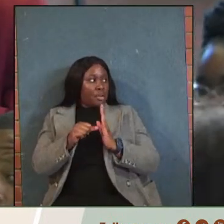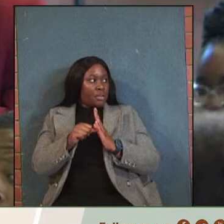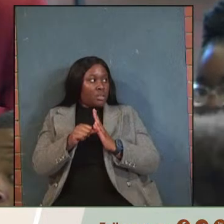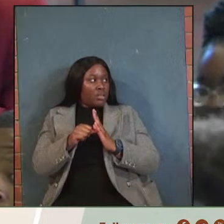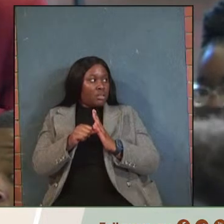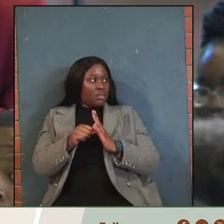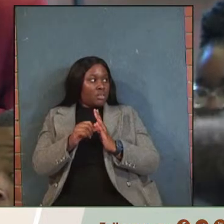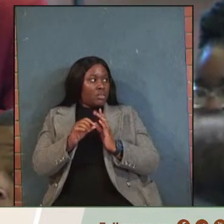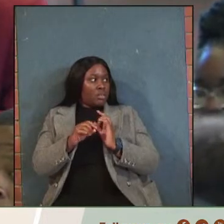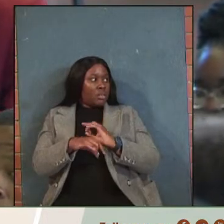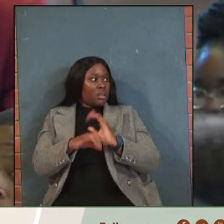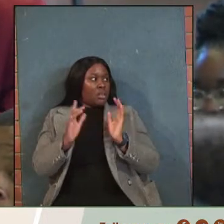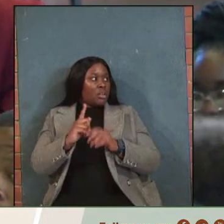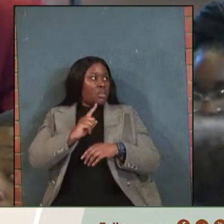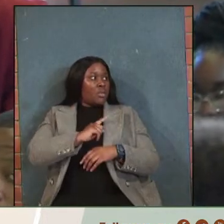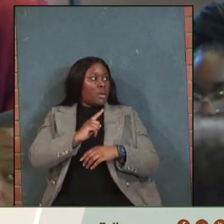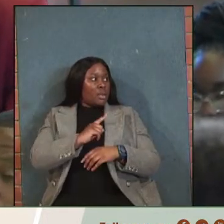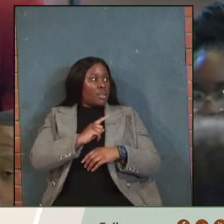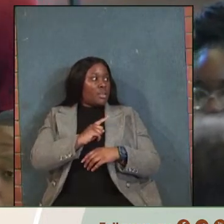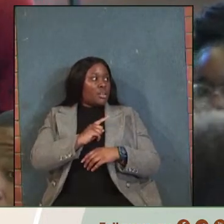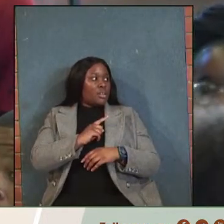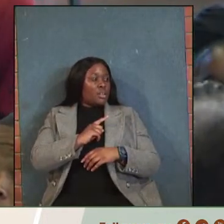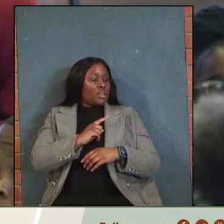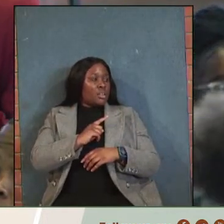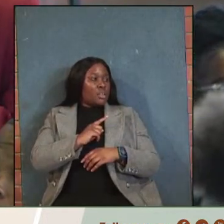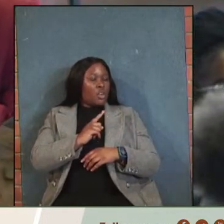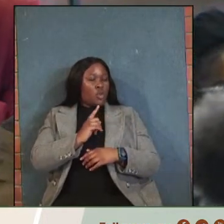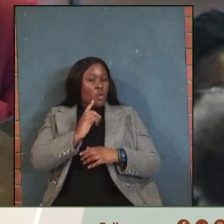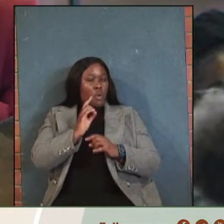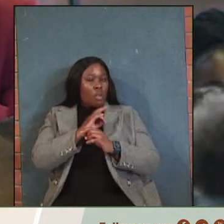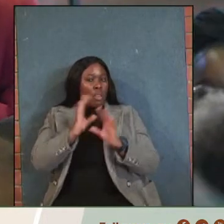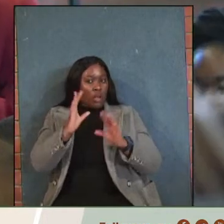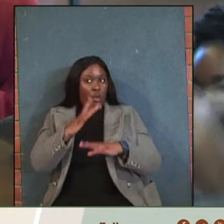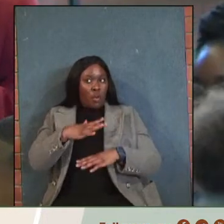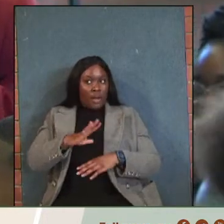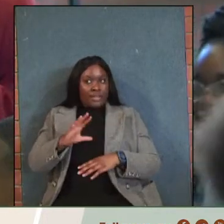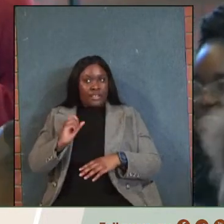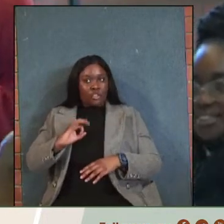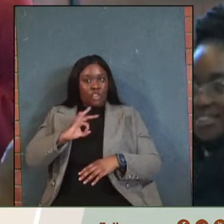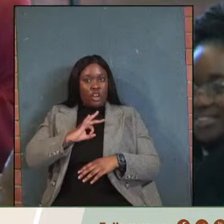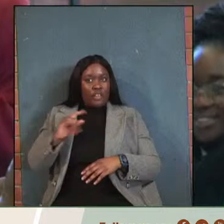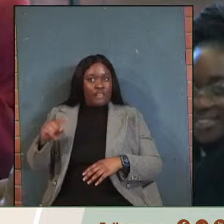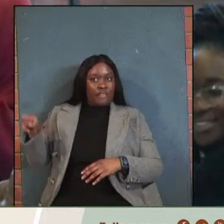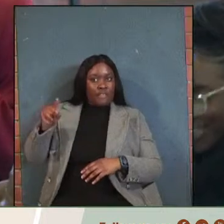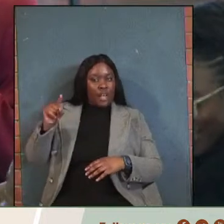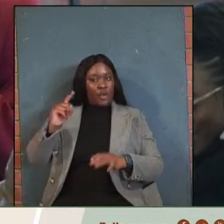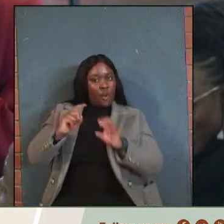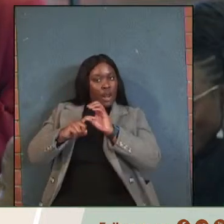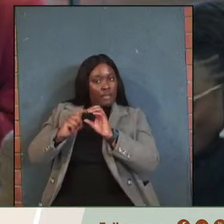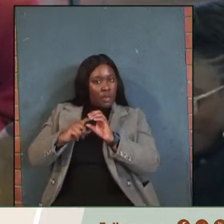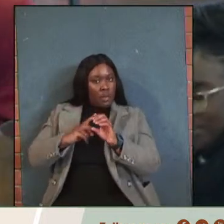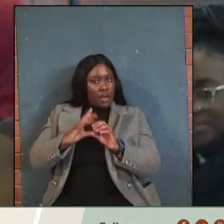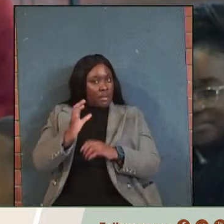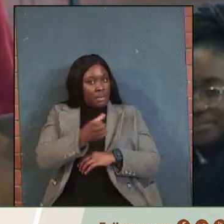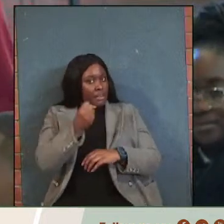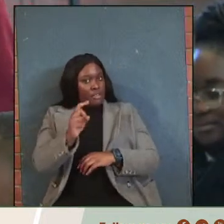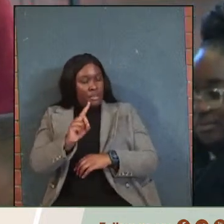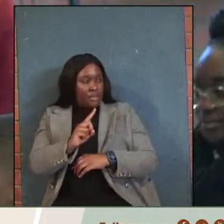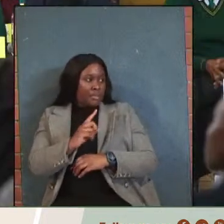mean, because it's like that's what you were saying, that we need qualified staff so that they may not be abducted, okay? Thank you.